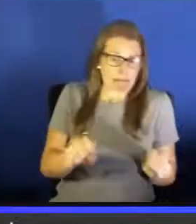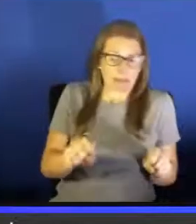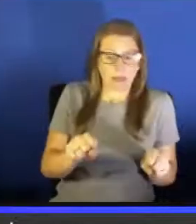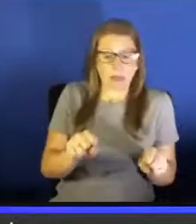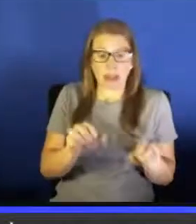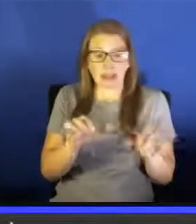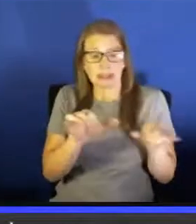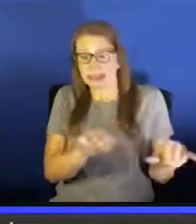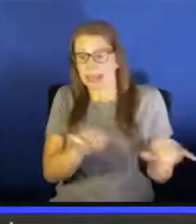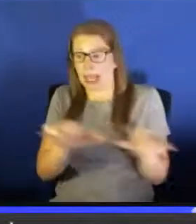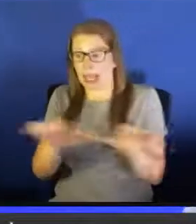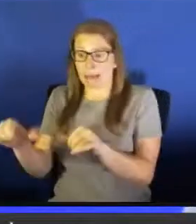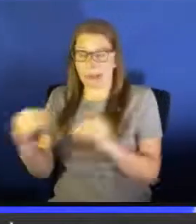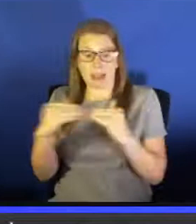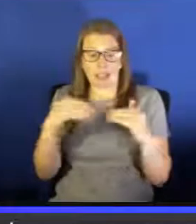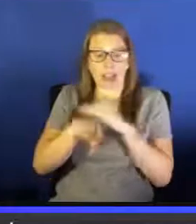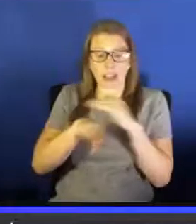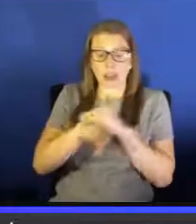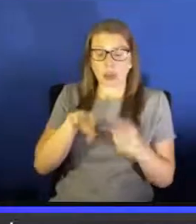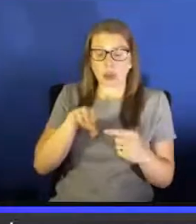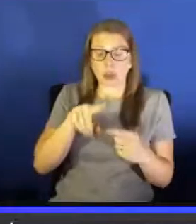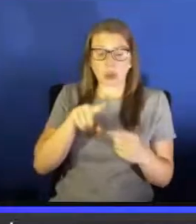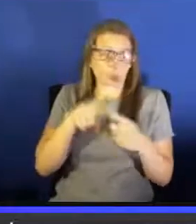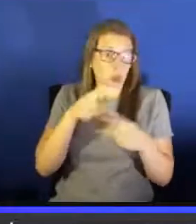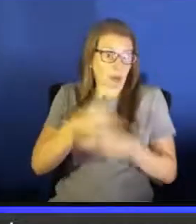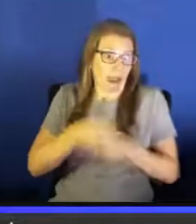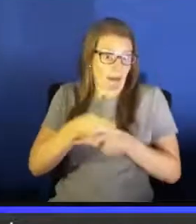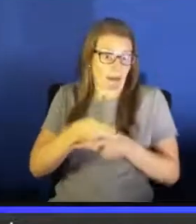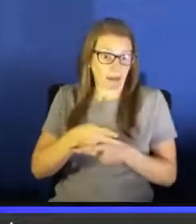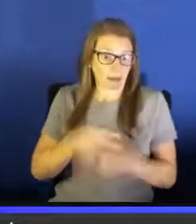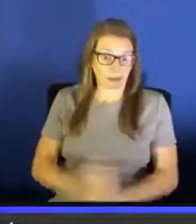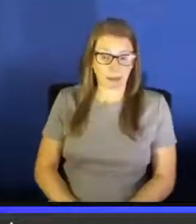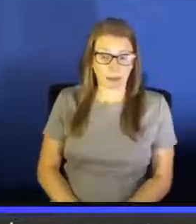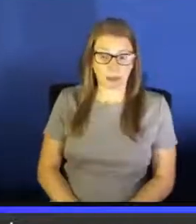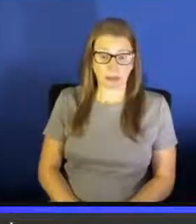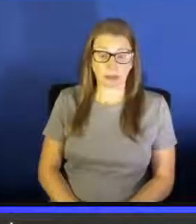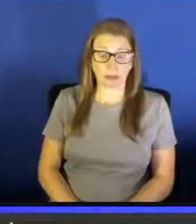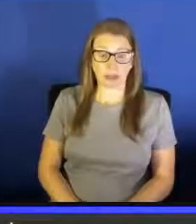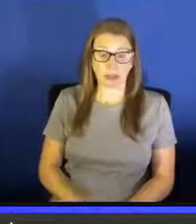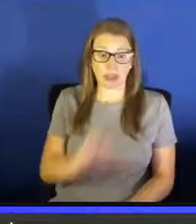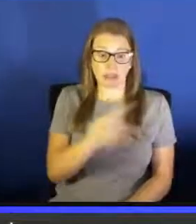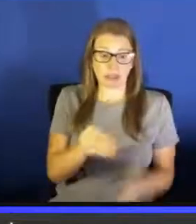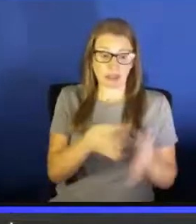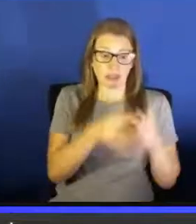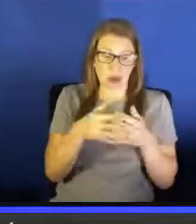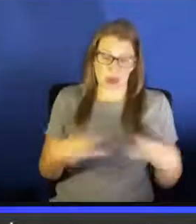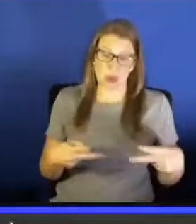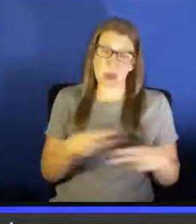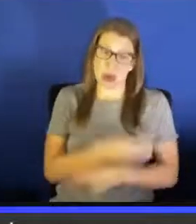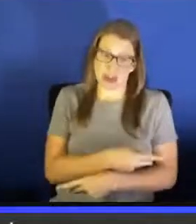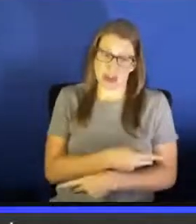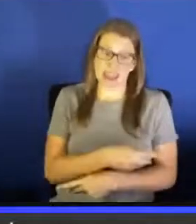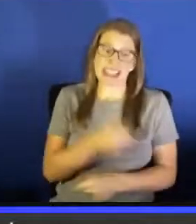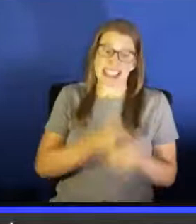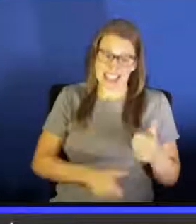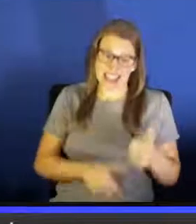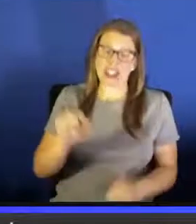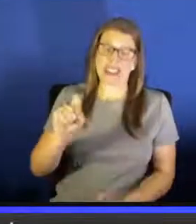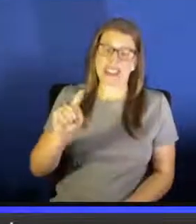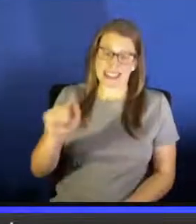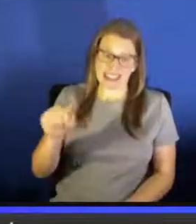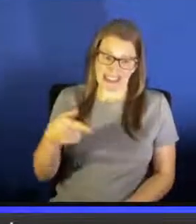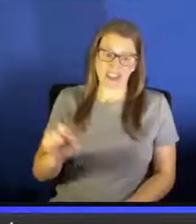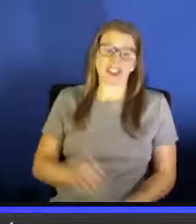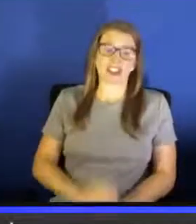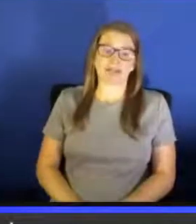of access to care. Stage for stage, African Americans did worse. And so I think it's important